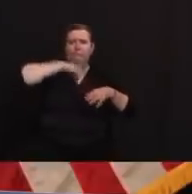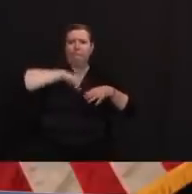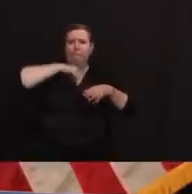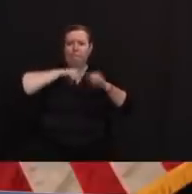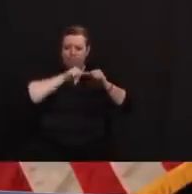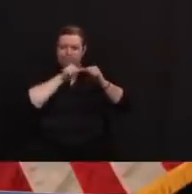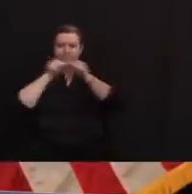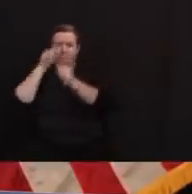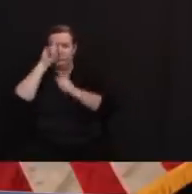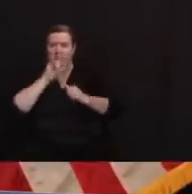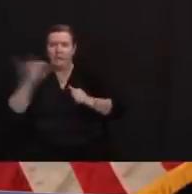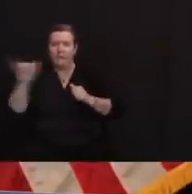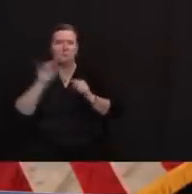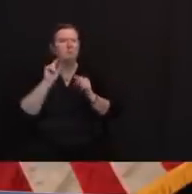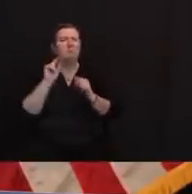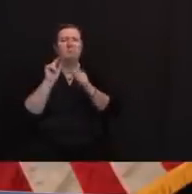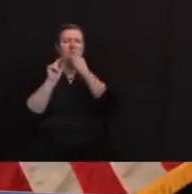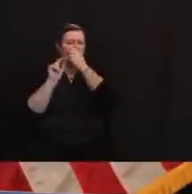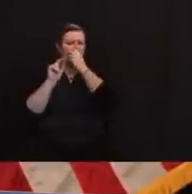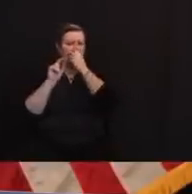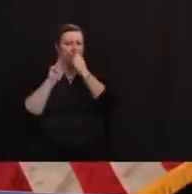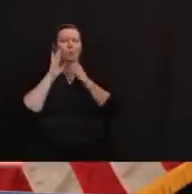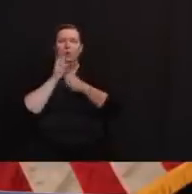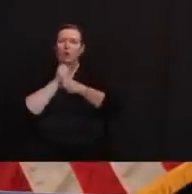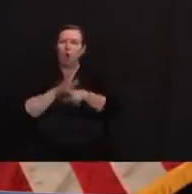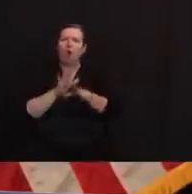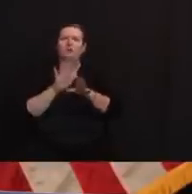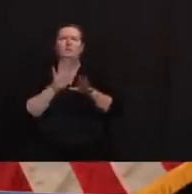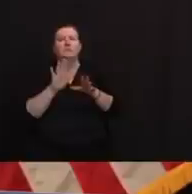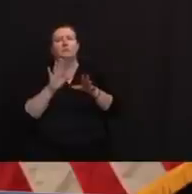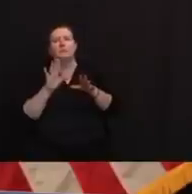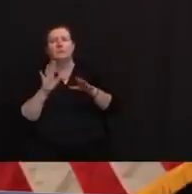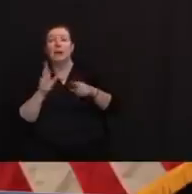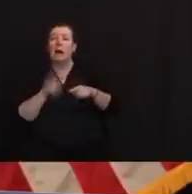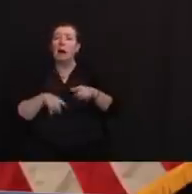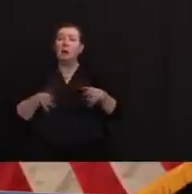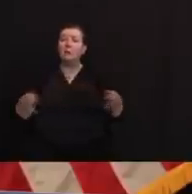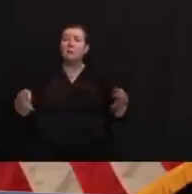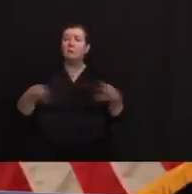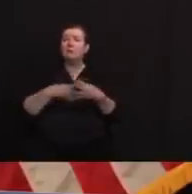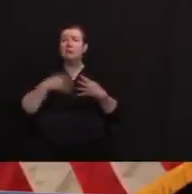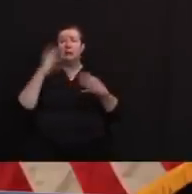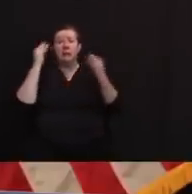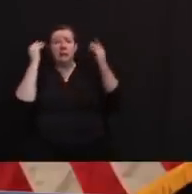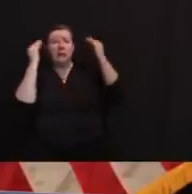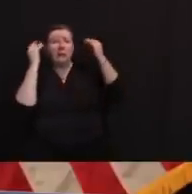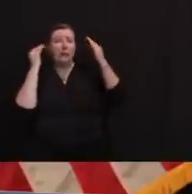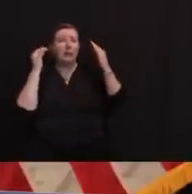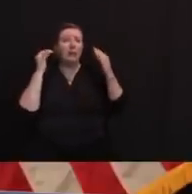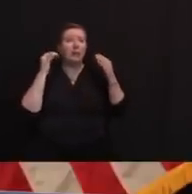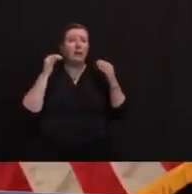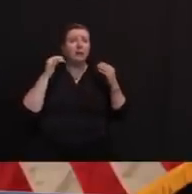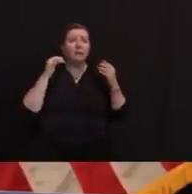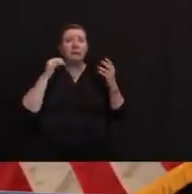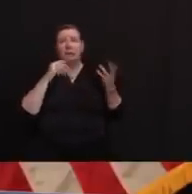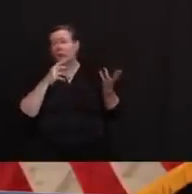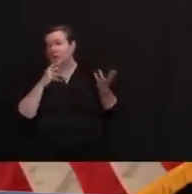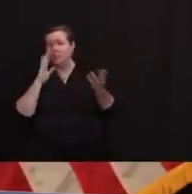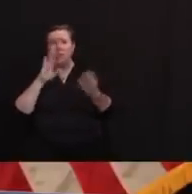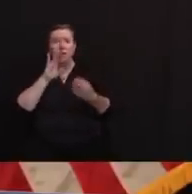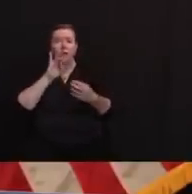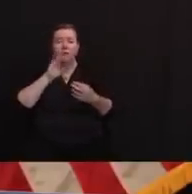result, a cause of fertility, and it never gets, infertility rather, and it never really has an impact on